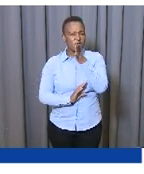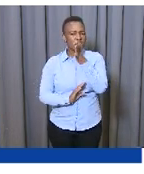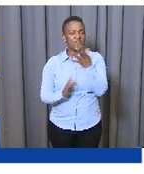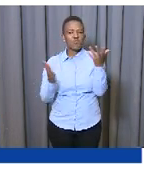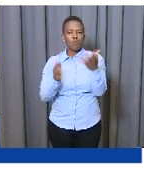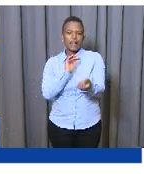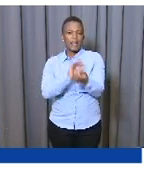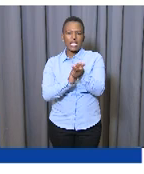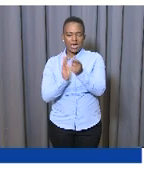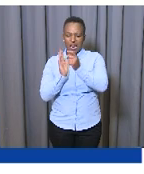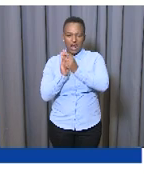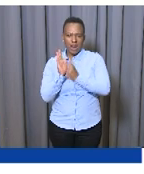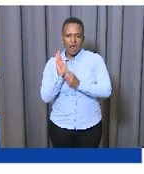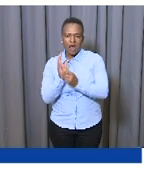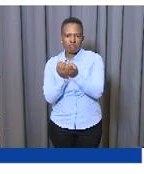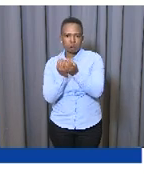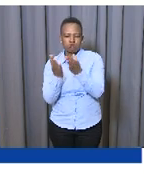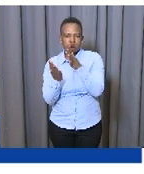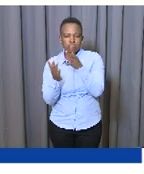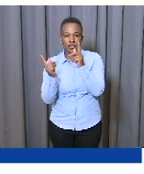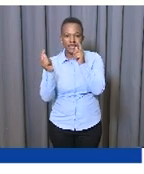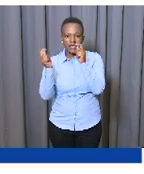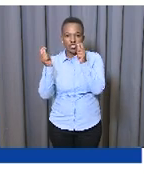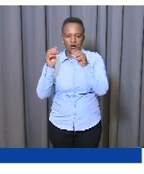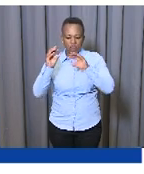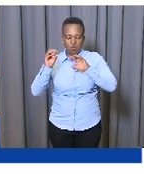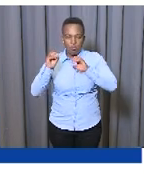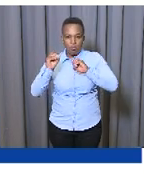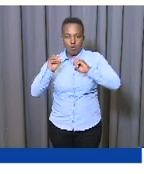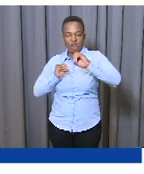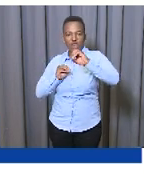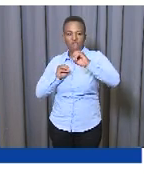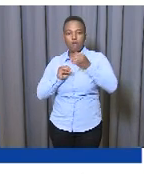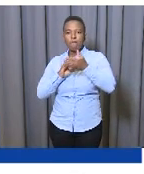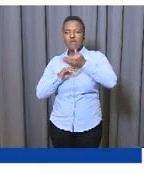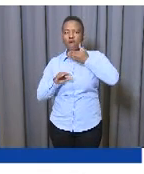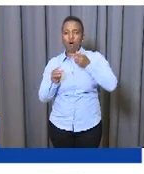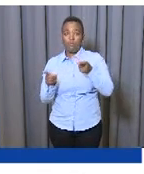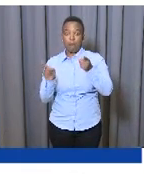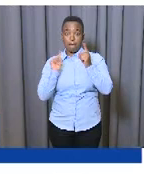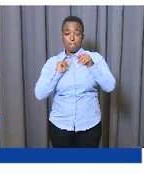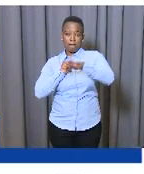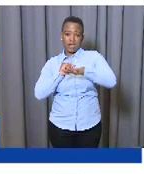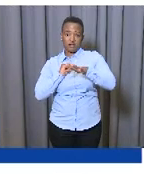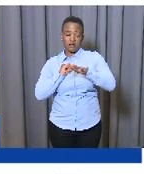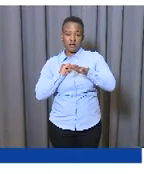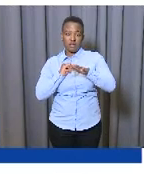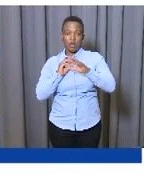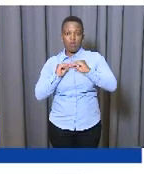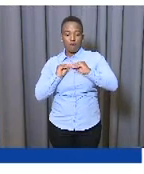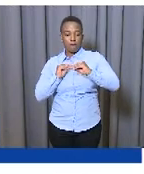cases, what we call the shifting geography of the hotspots? In other words, the hotspots are